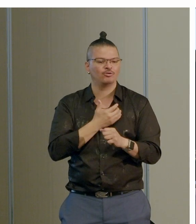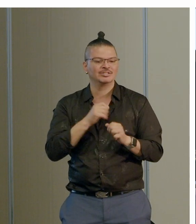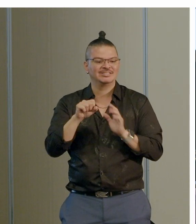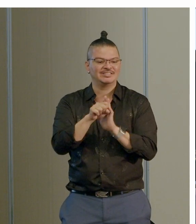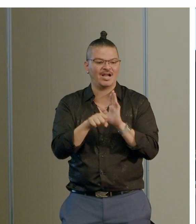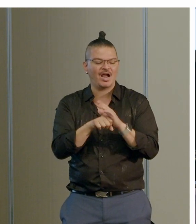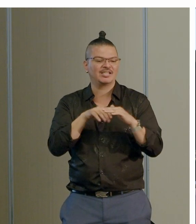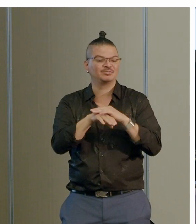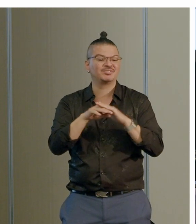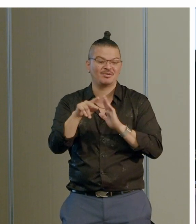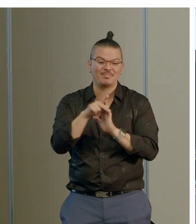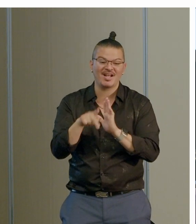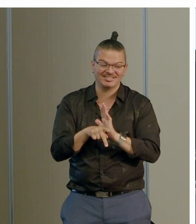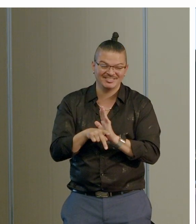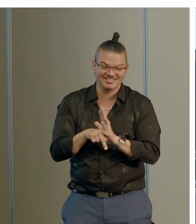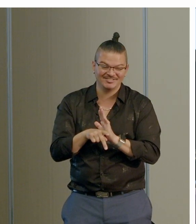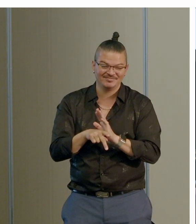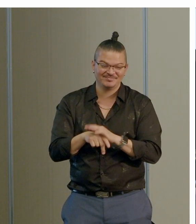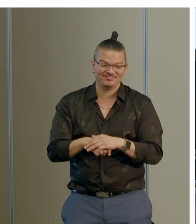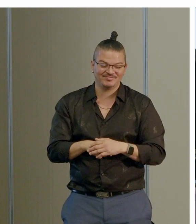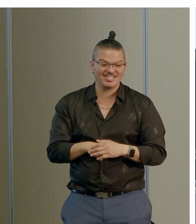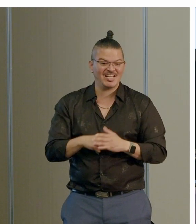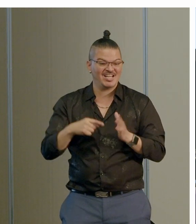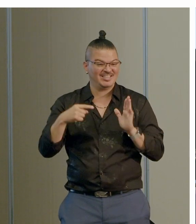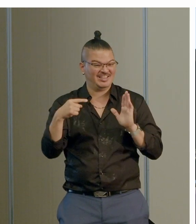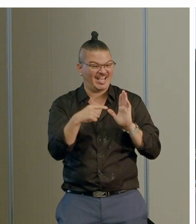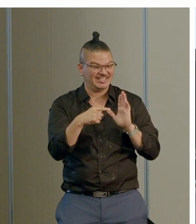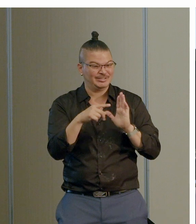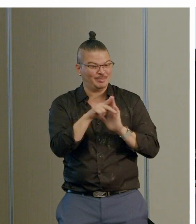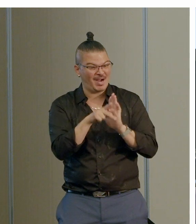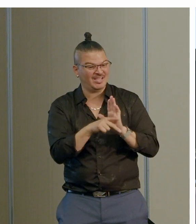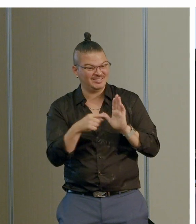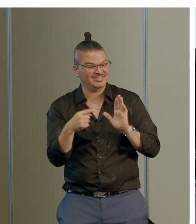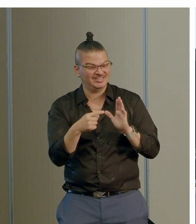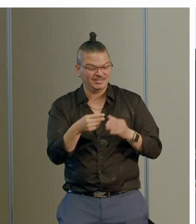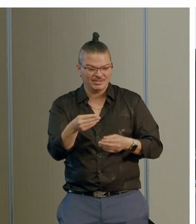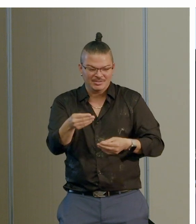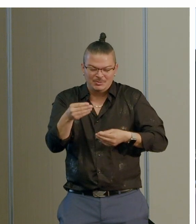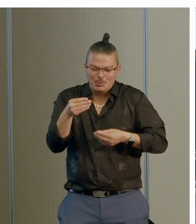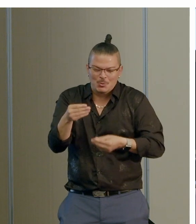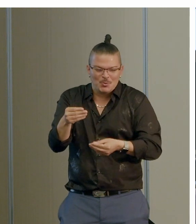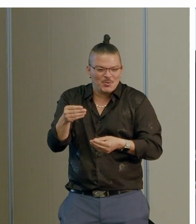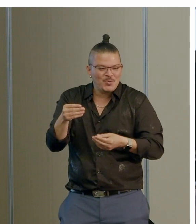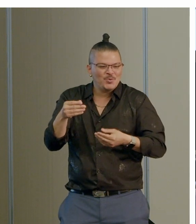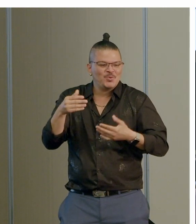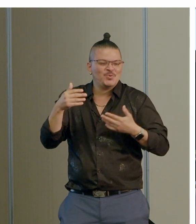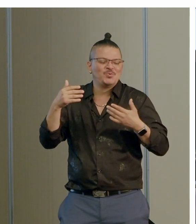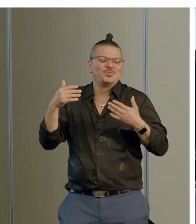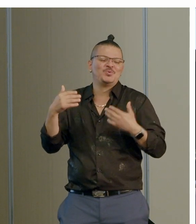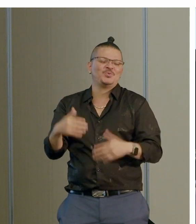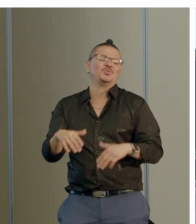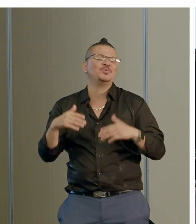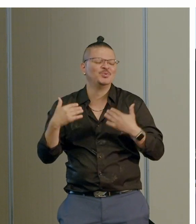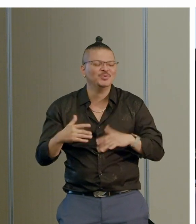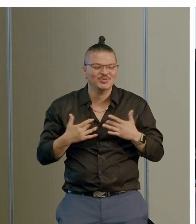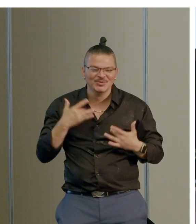tell you, this policy was so exciting for me. When we were developing the policy, I had